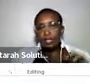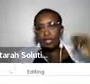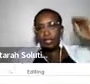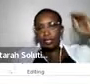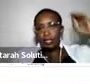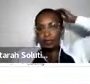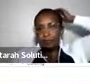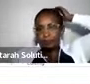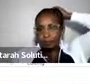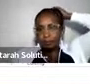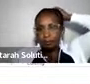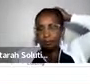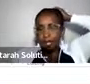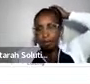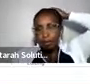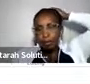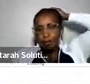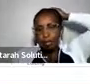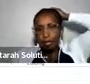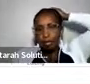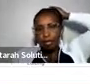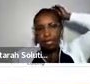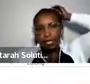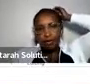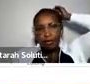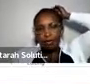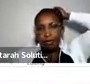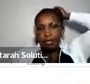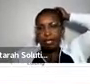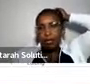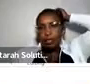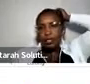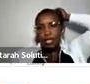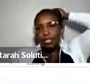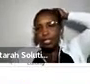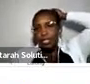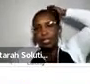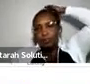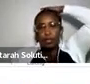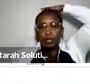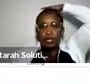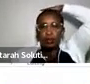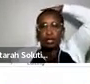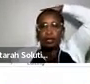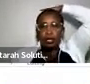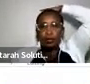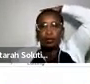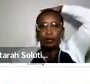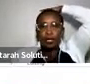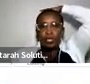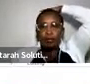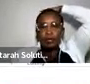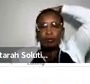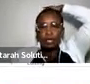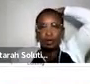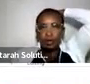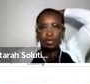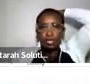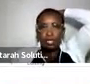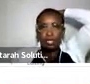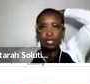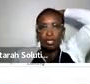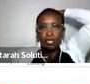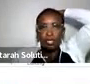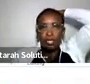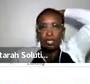an email. I will put my email and that one for Frank on the chat, because somehow you guys have been missing out